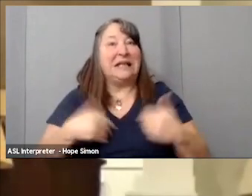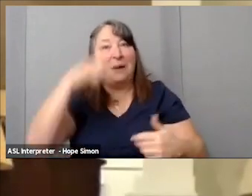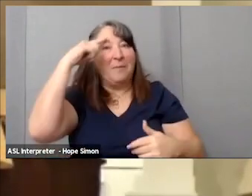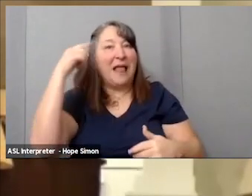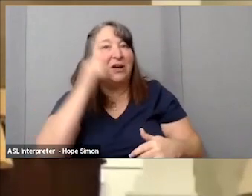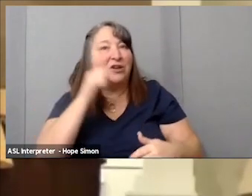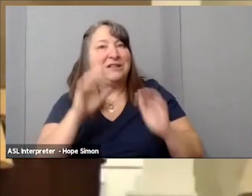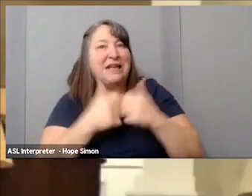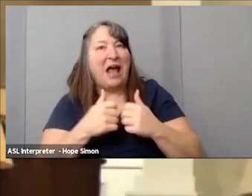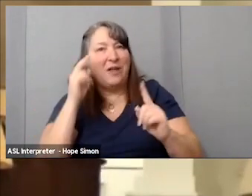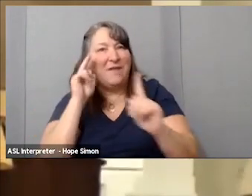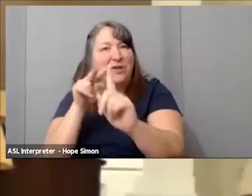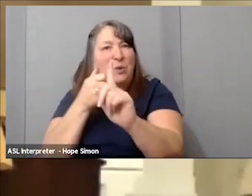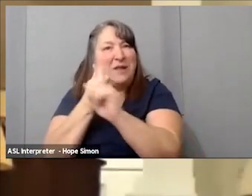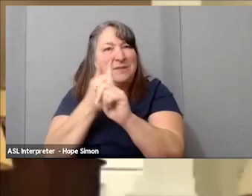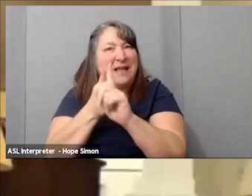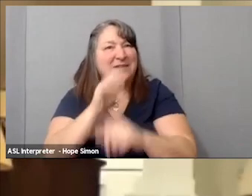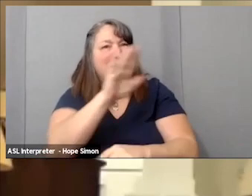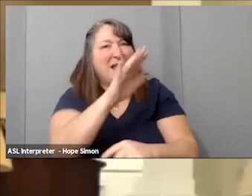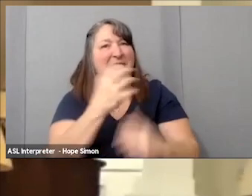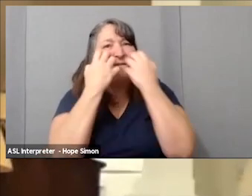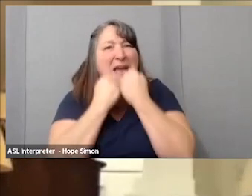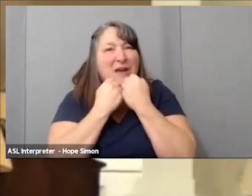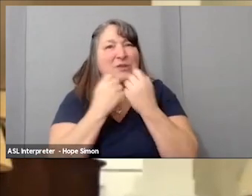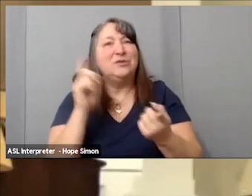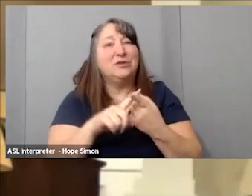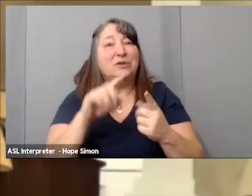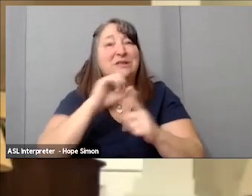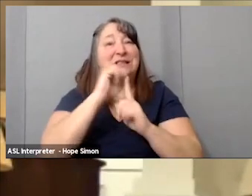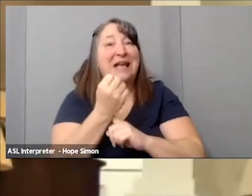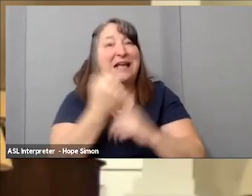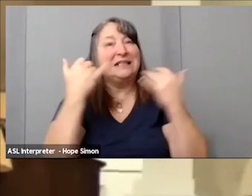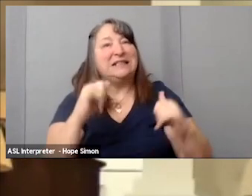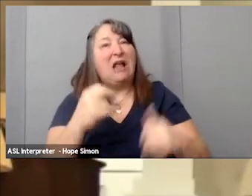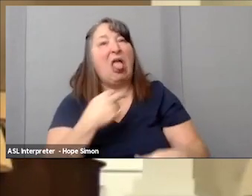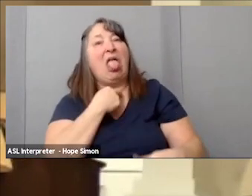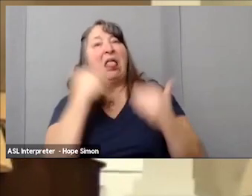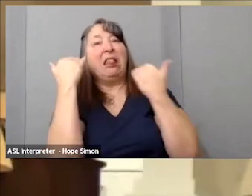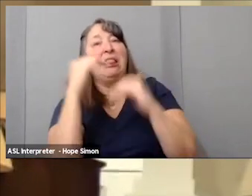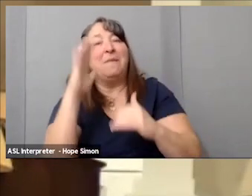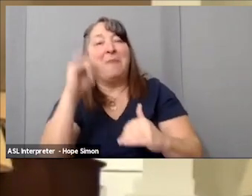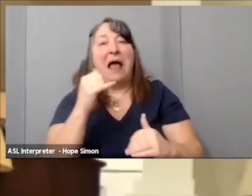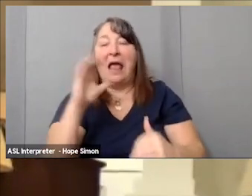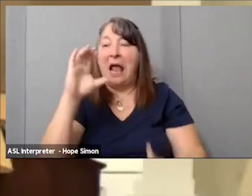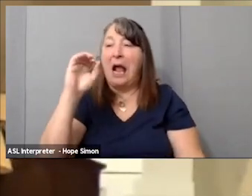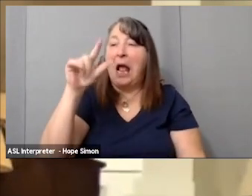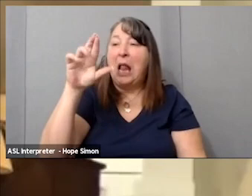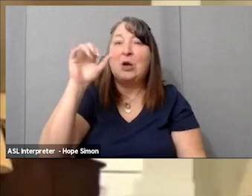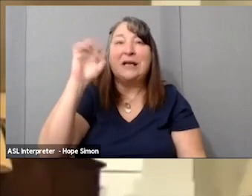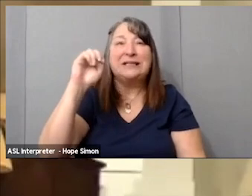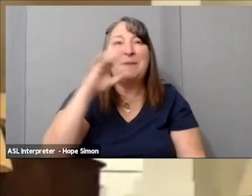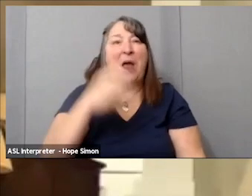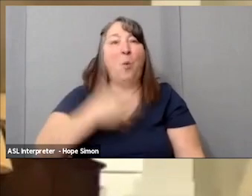their value to society. Black female characters are still boxed in by colorism and white standards of beauty. For